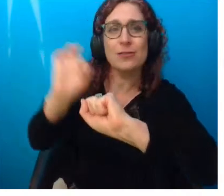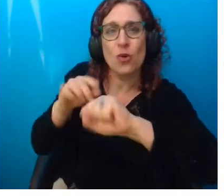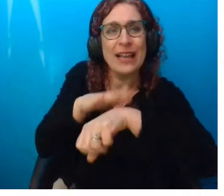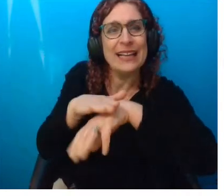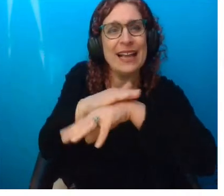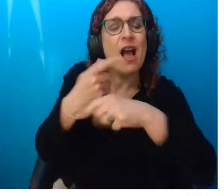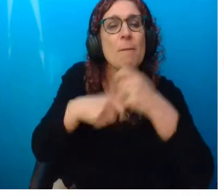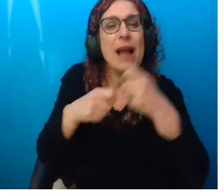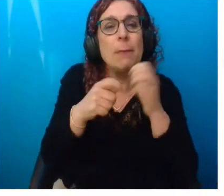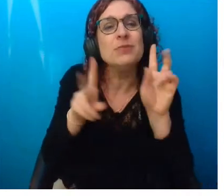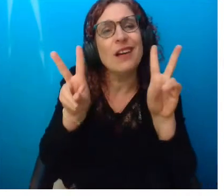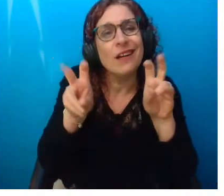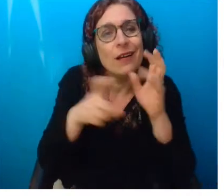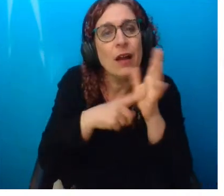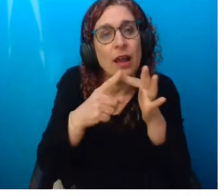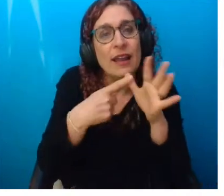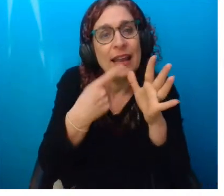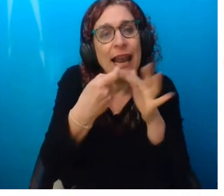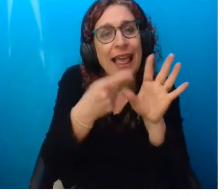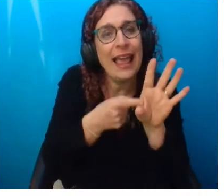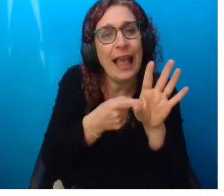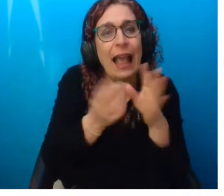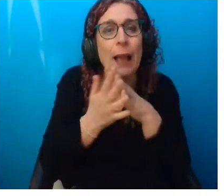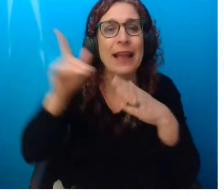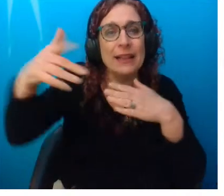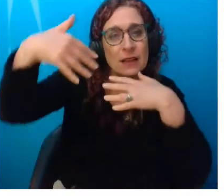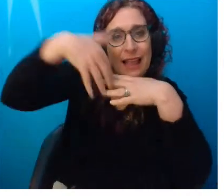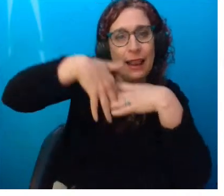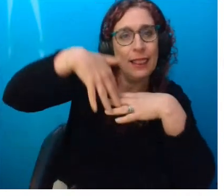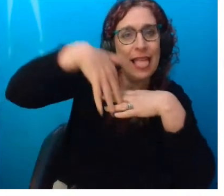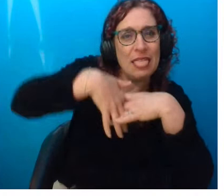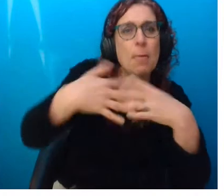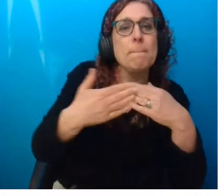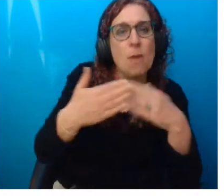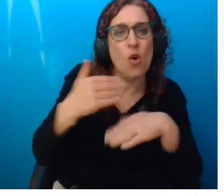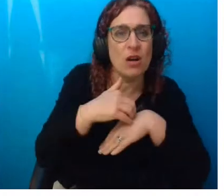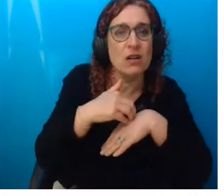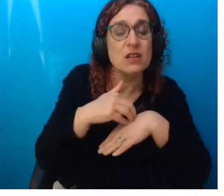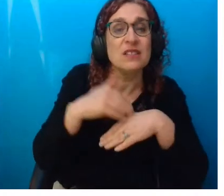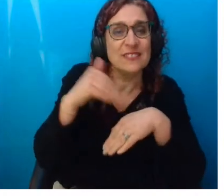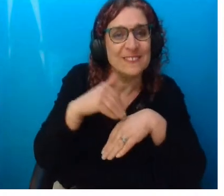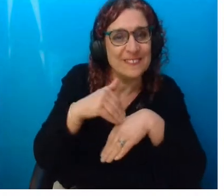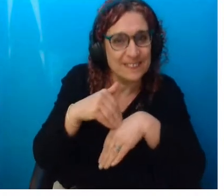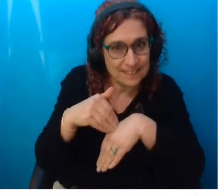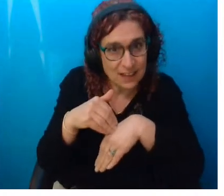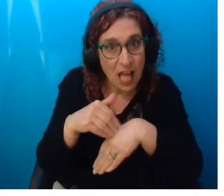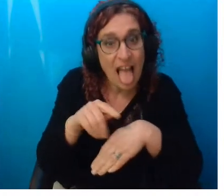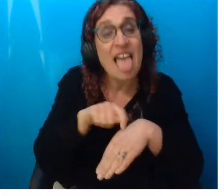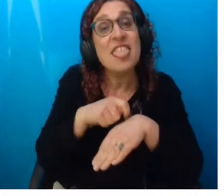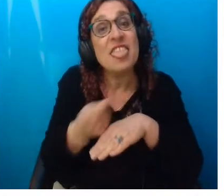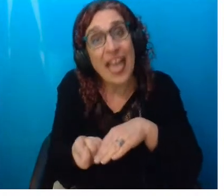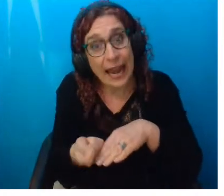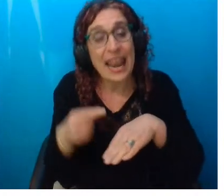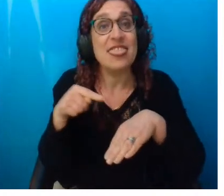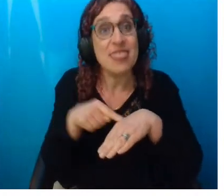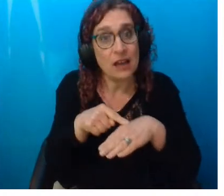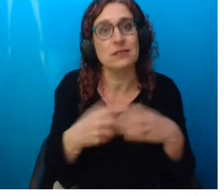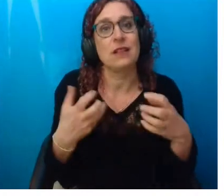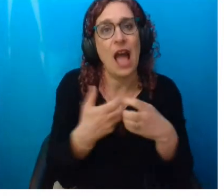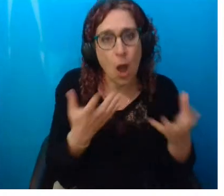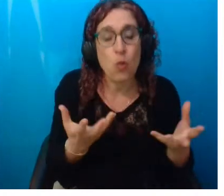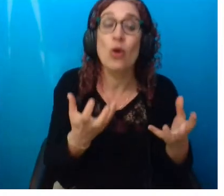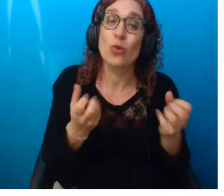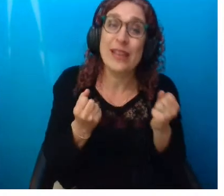be some method by which you then develop allergy and an immune imbalance.